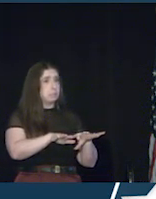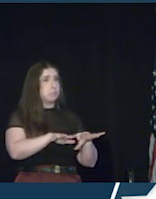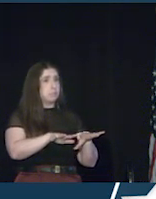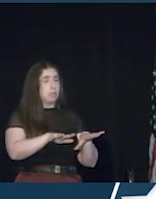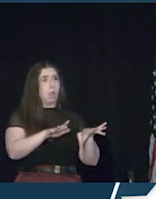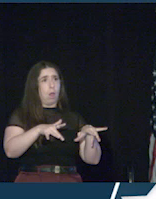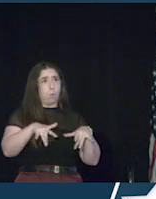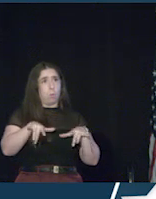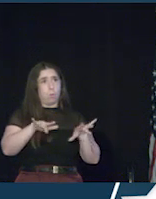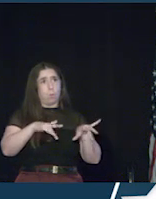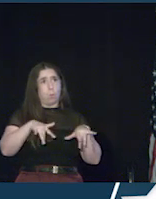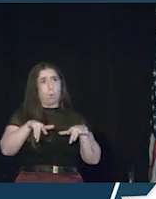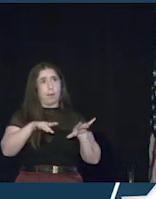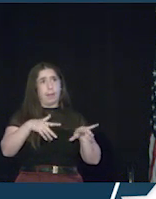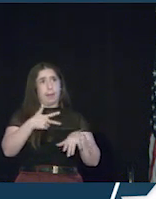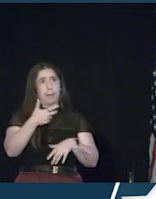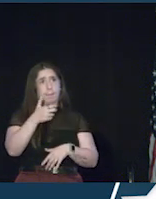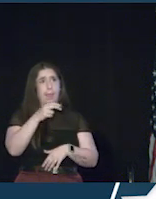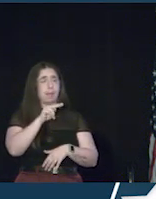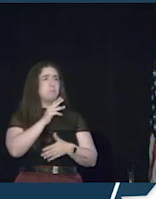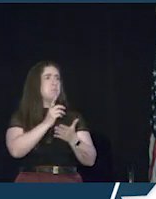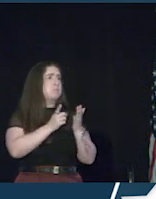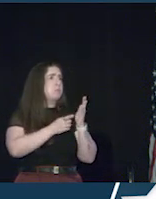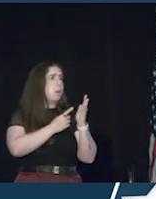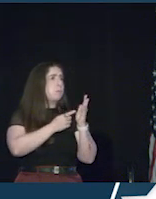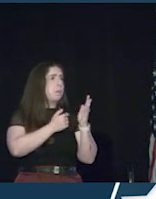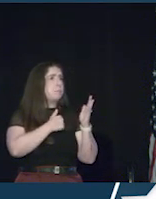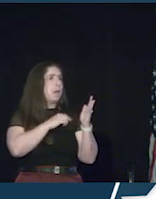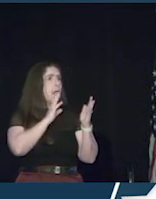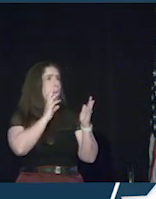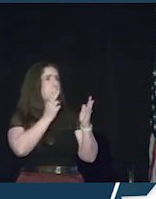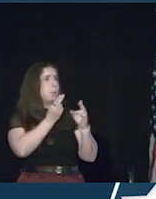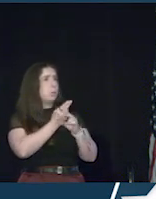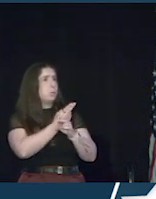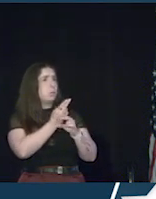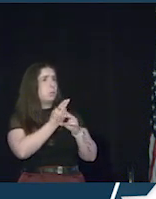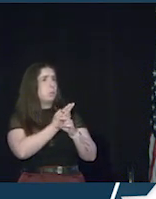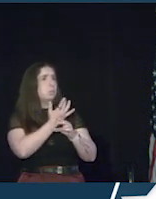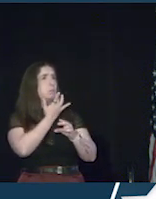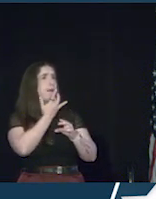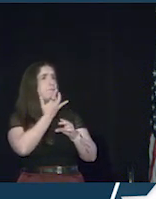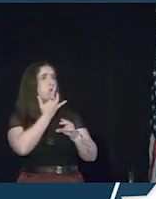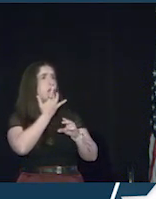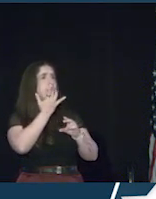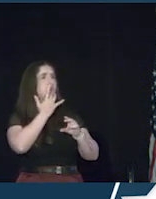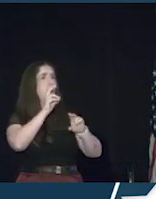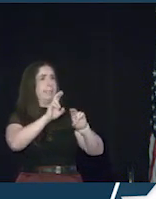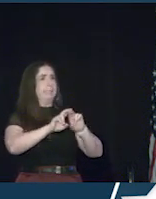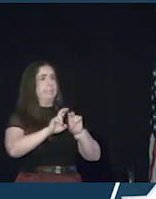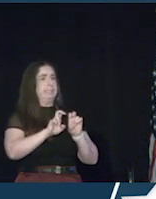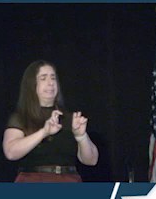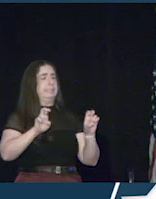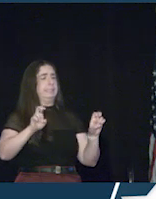sometimes preferential seating if a seat in front of the classroom was open.